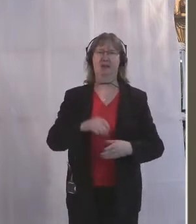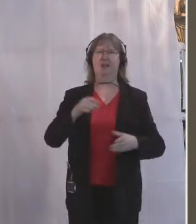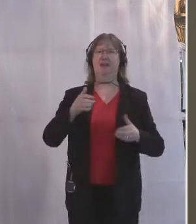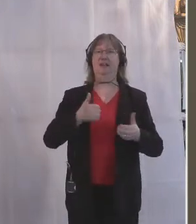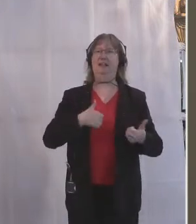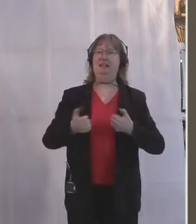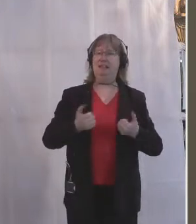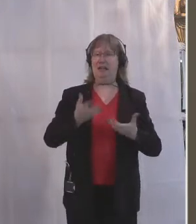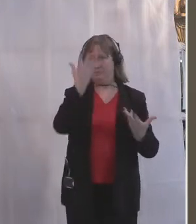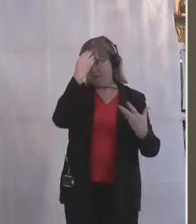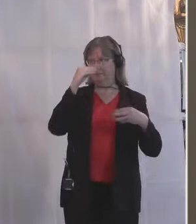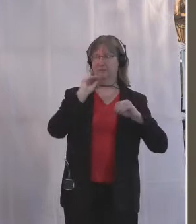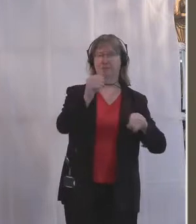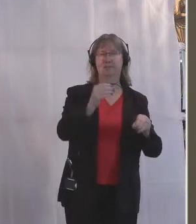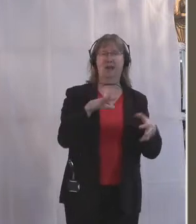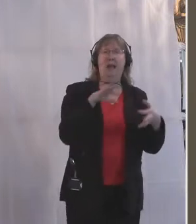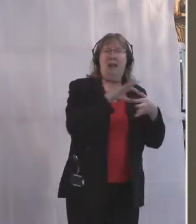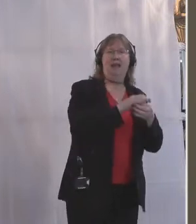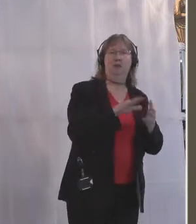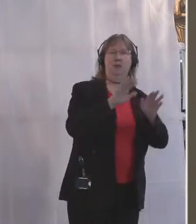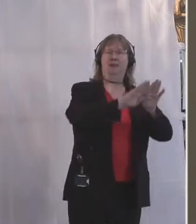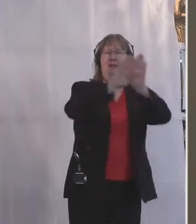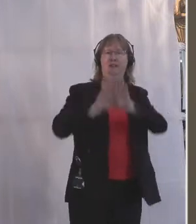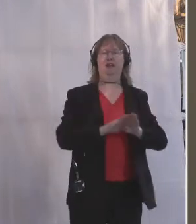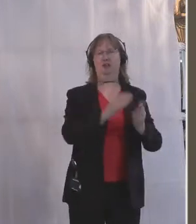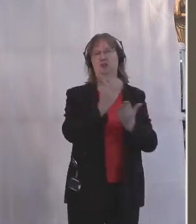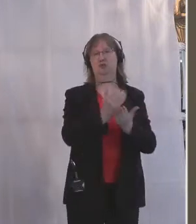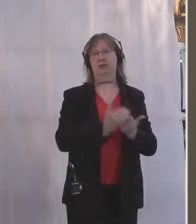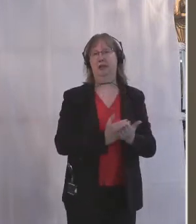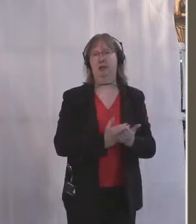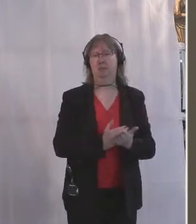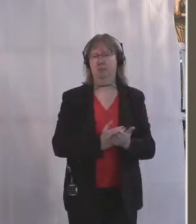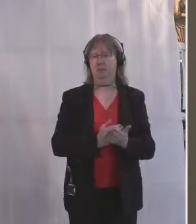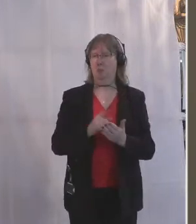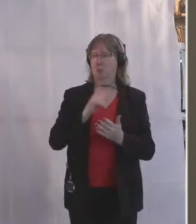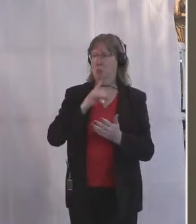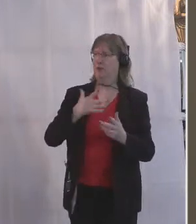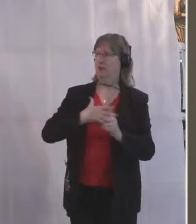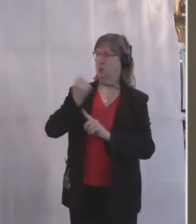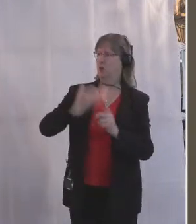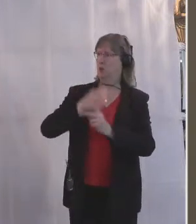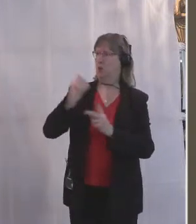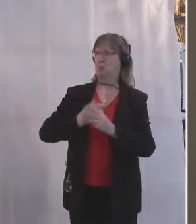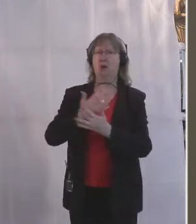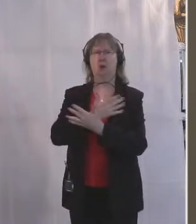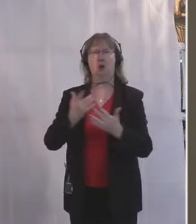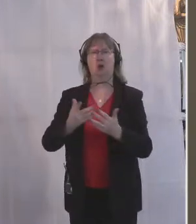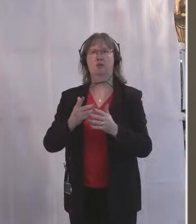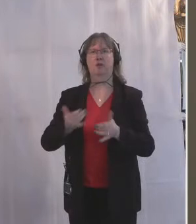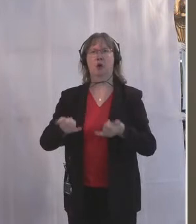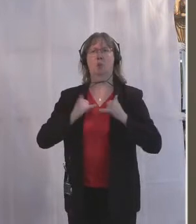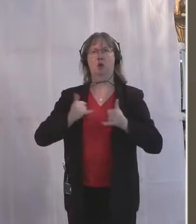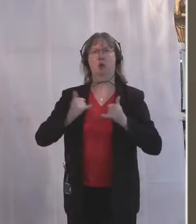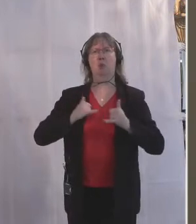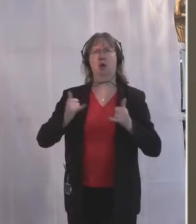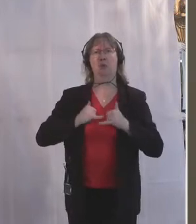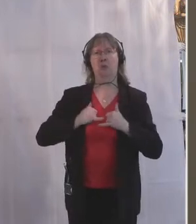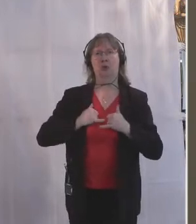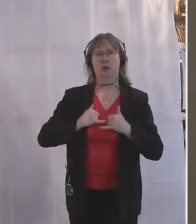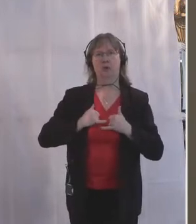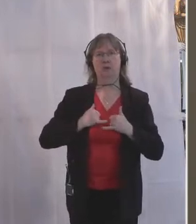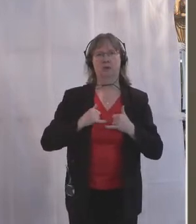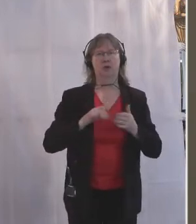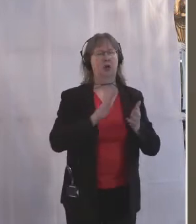with the UK national curriculum. We're multi-award winning, and just this morning we had a post that we've also been selected by